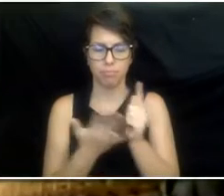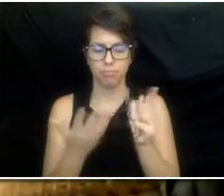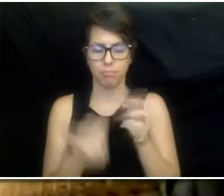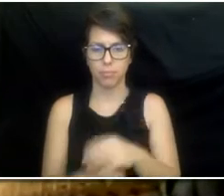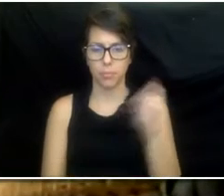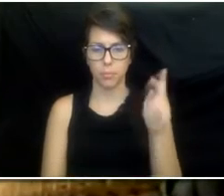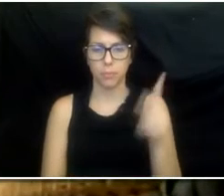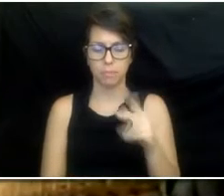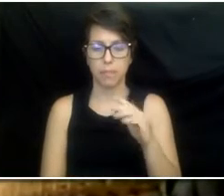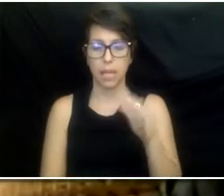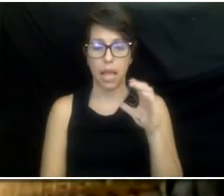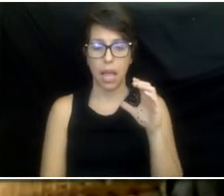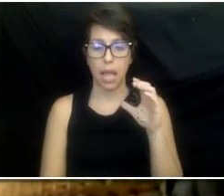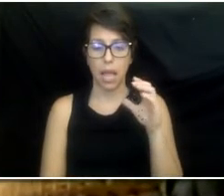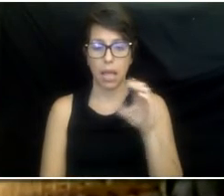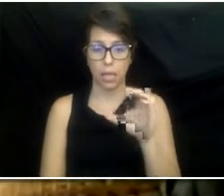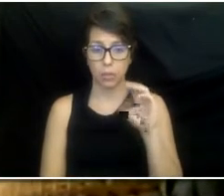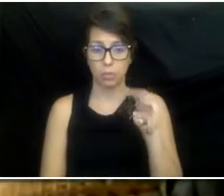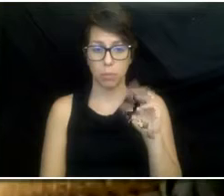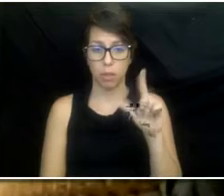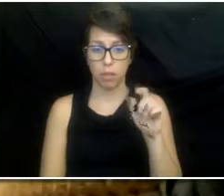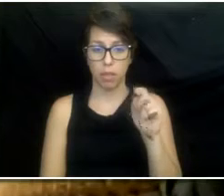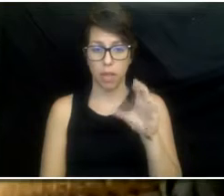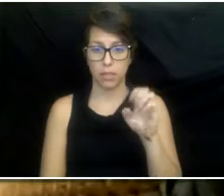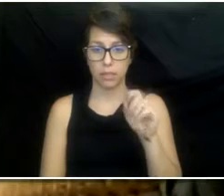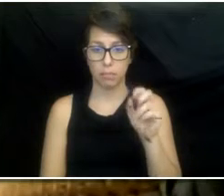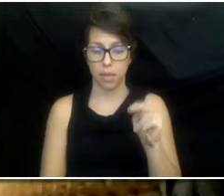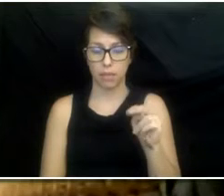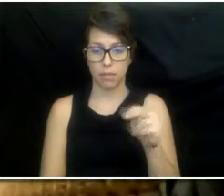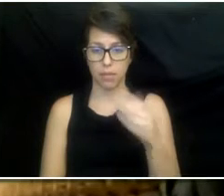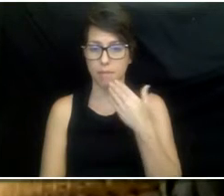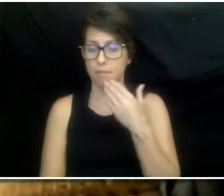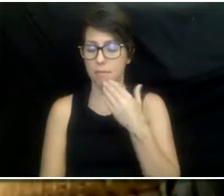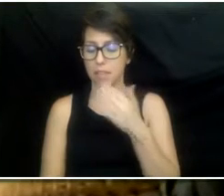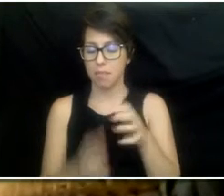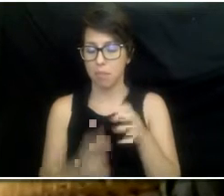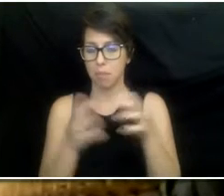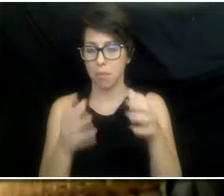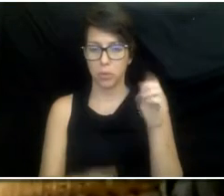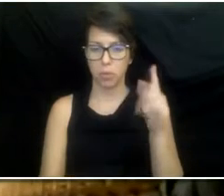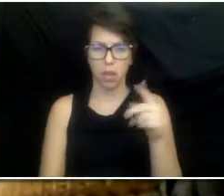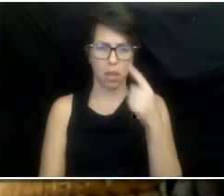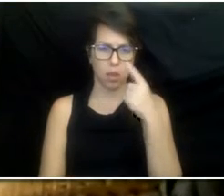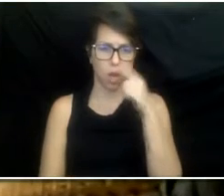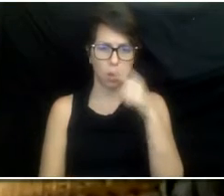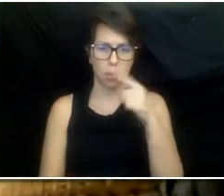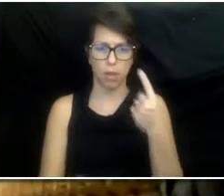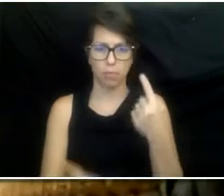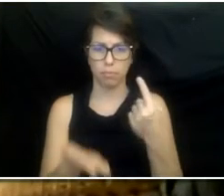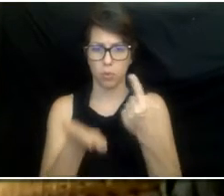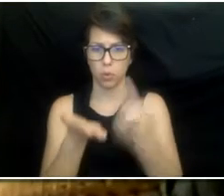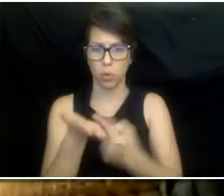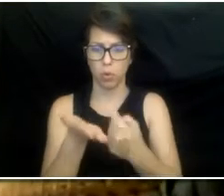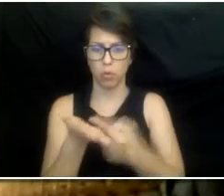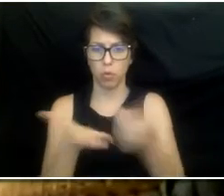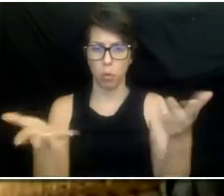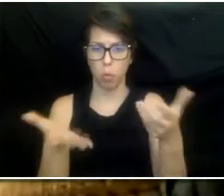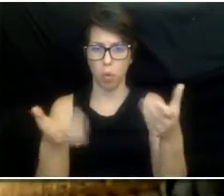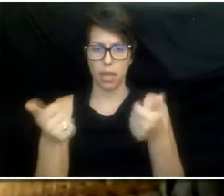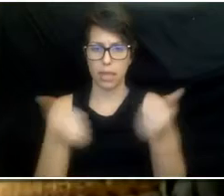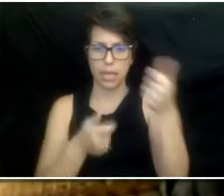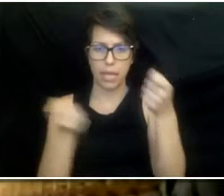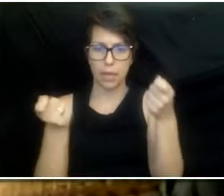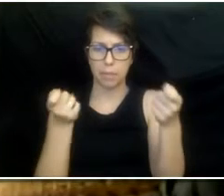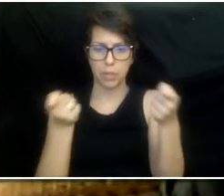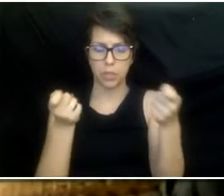direction is doing to proactively check in with um prior domestic